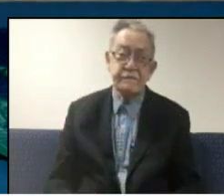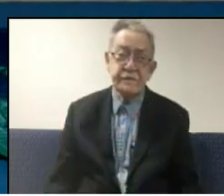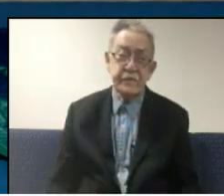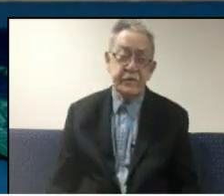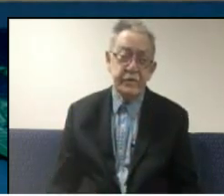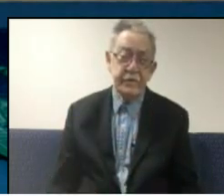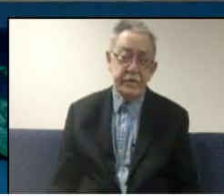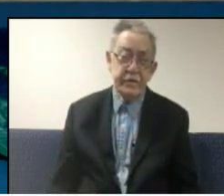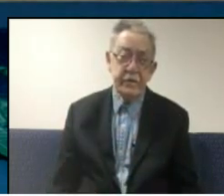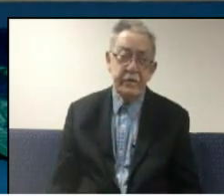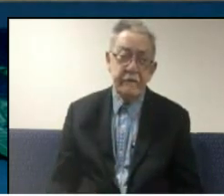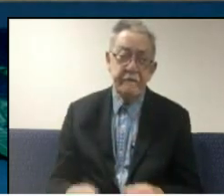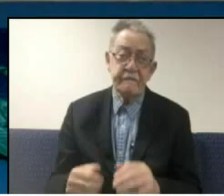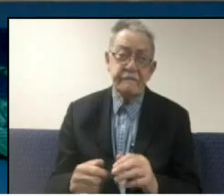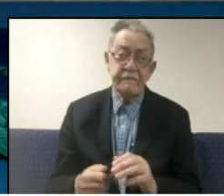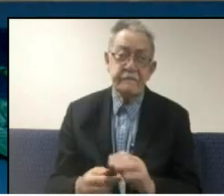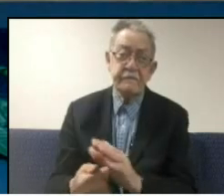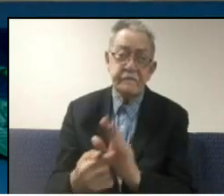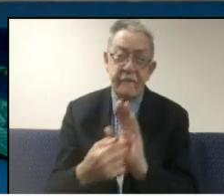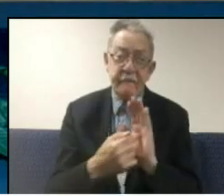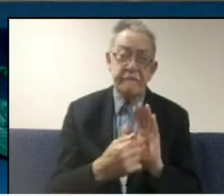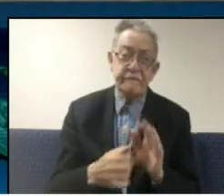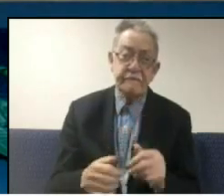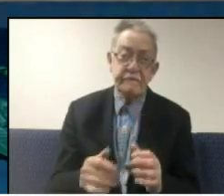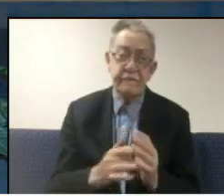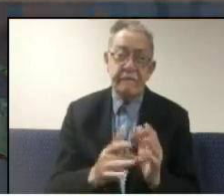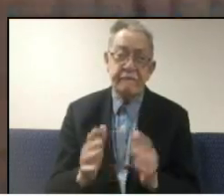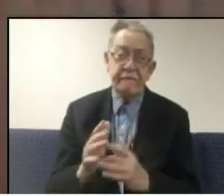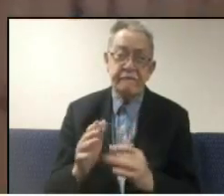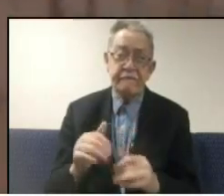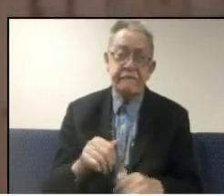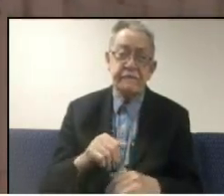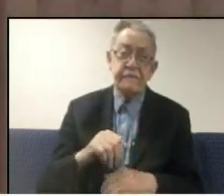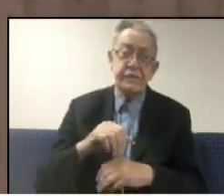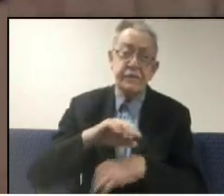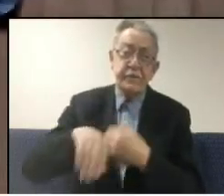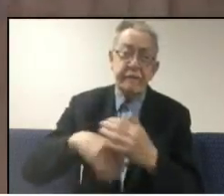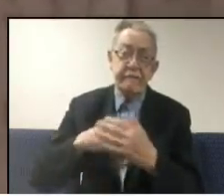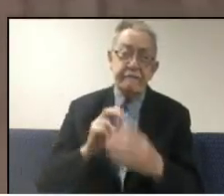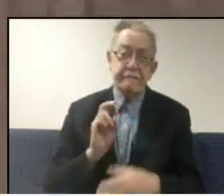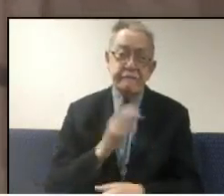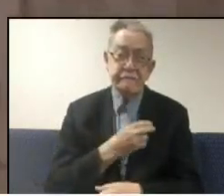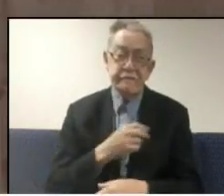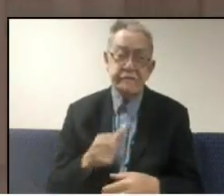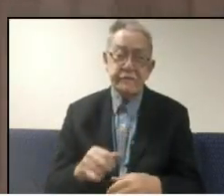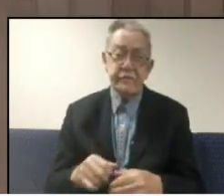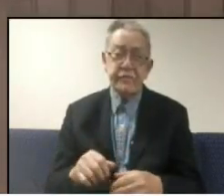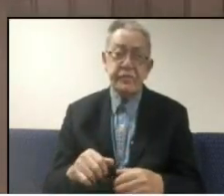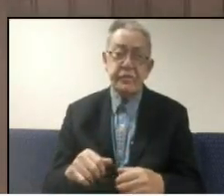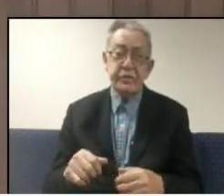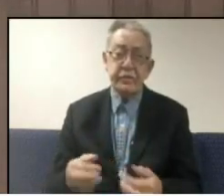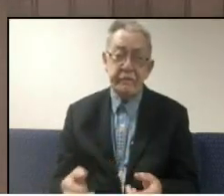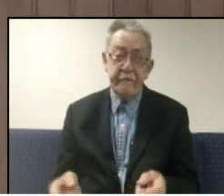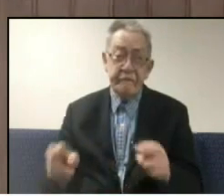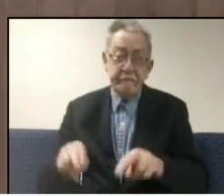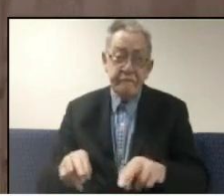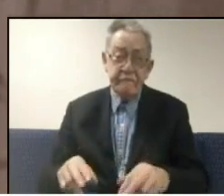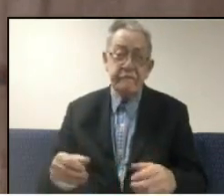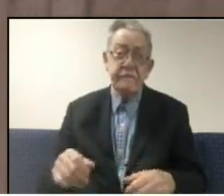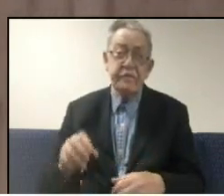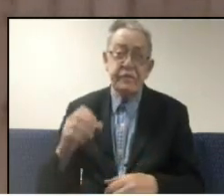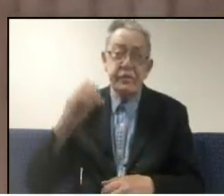Jesus to all of us. And our response is the same response Paul had, and that is to obey, to accept,